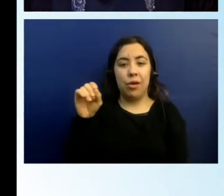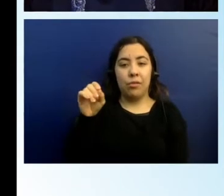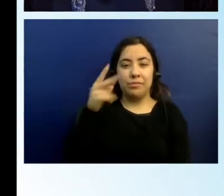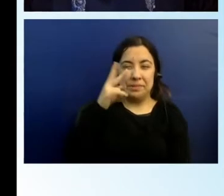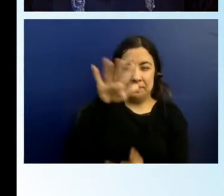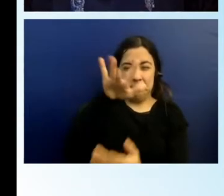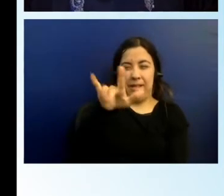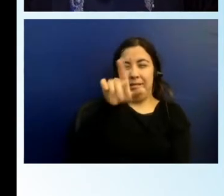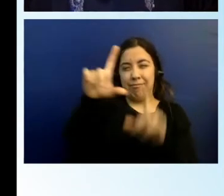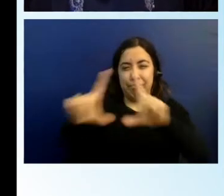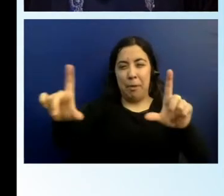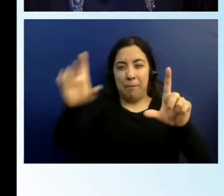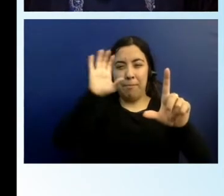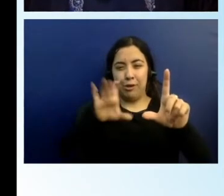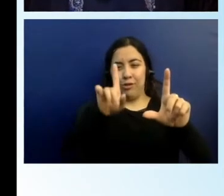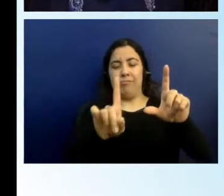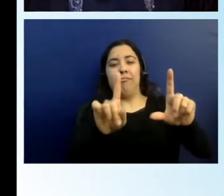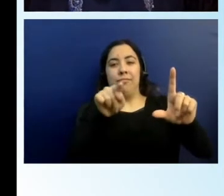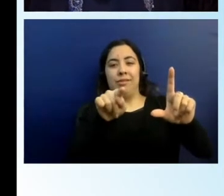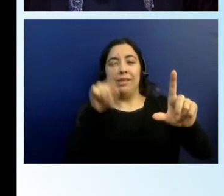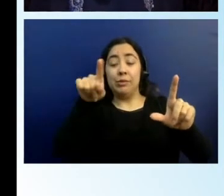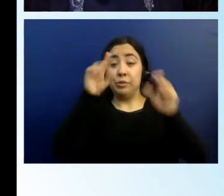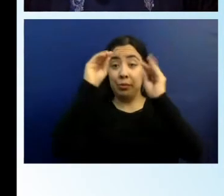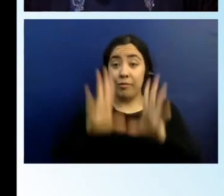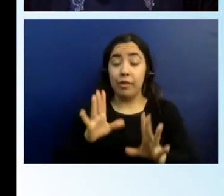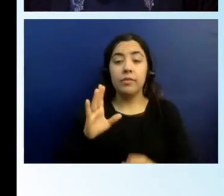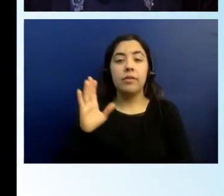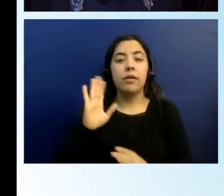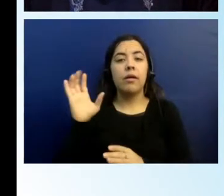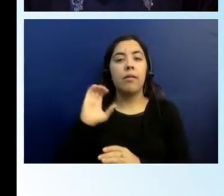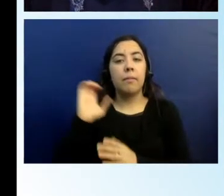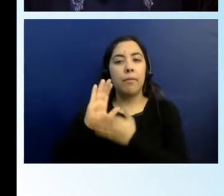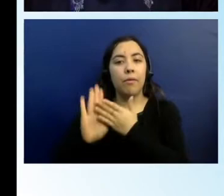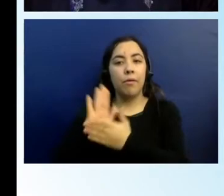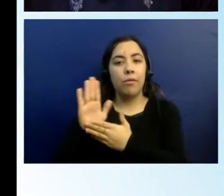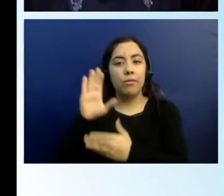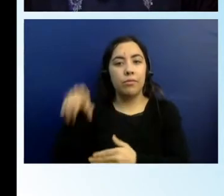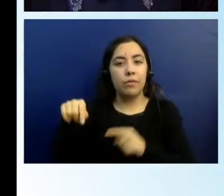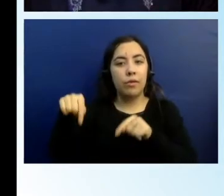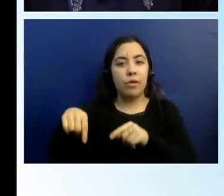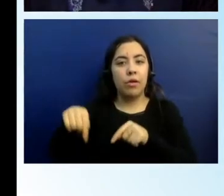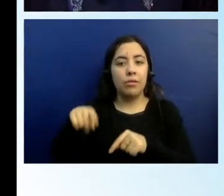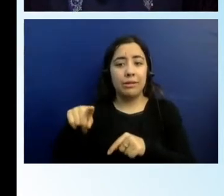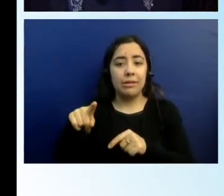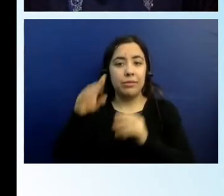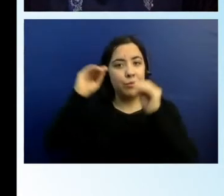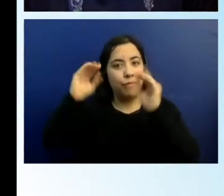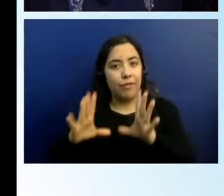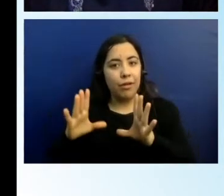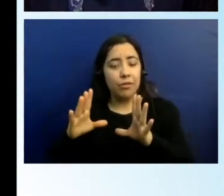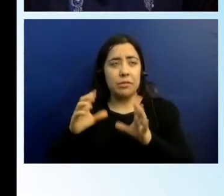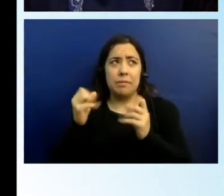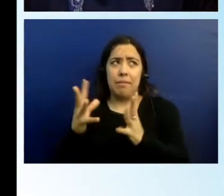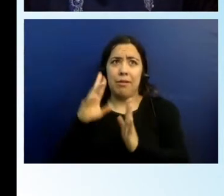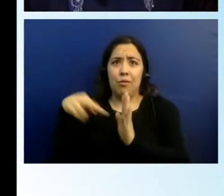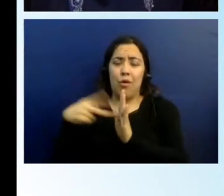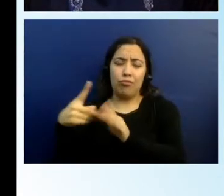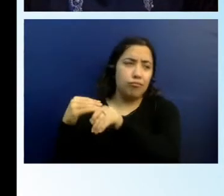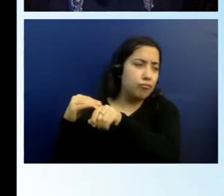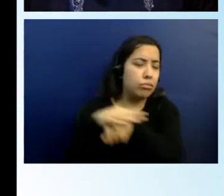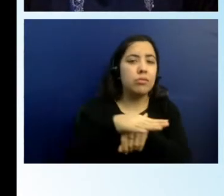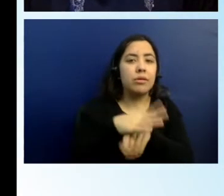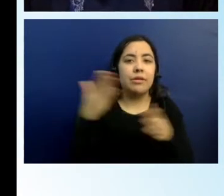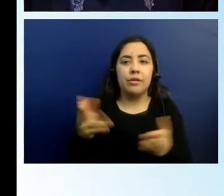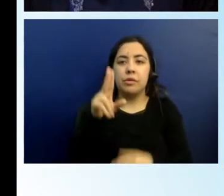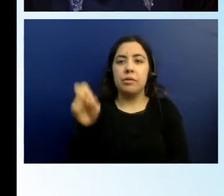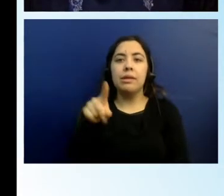and as well as many other roles that he played here in the U.S. He is accredited with having painted the